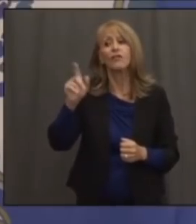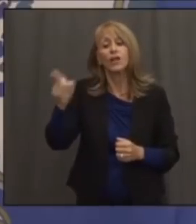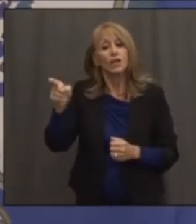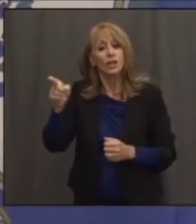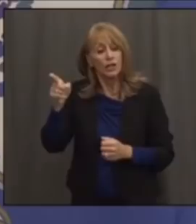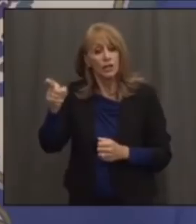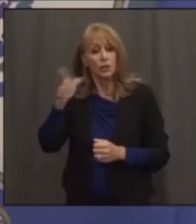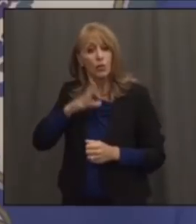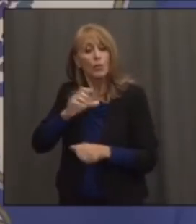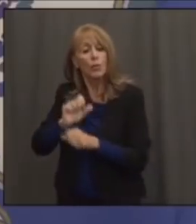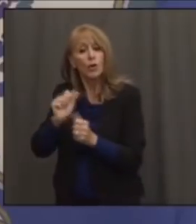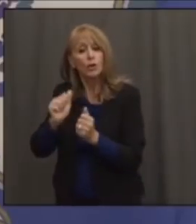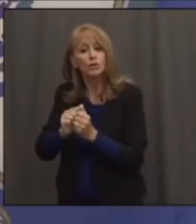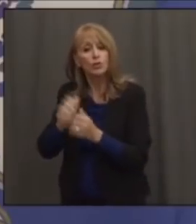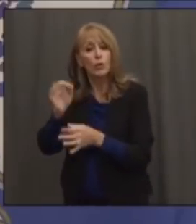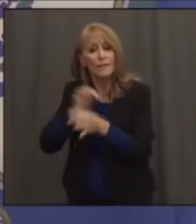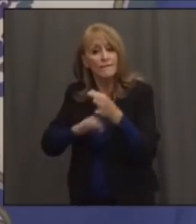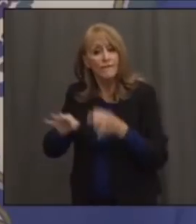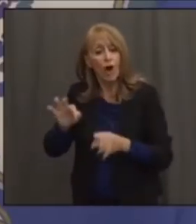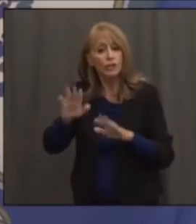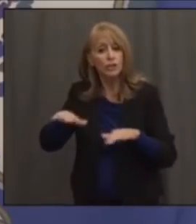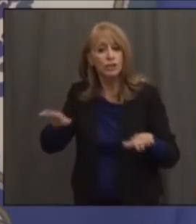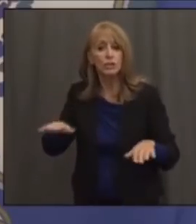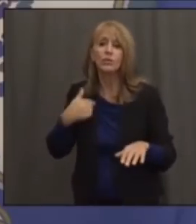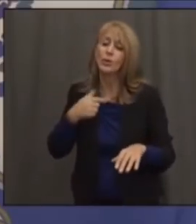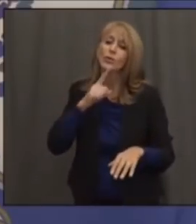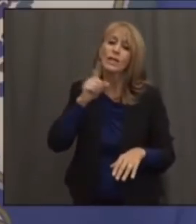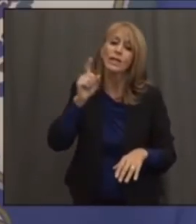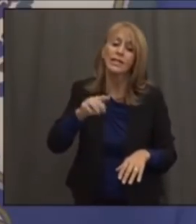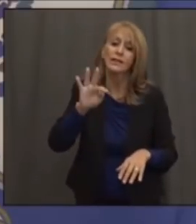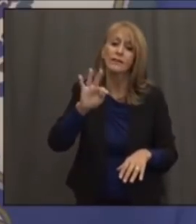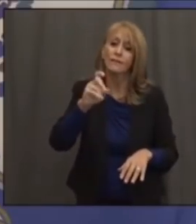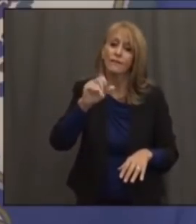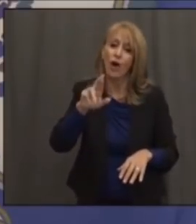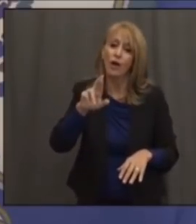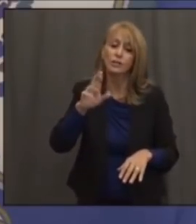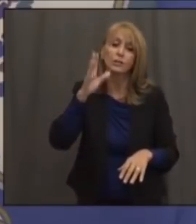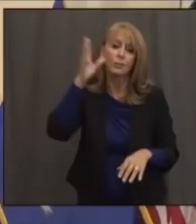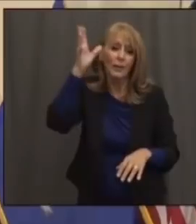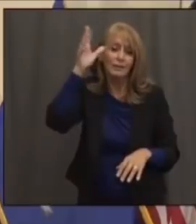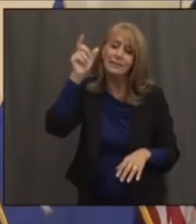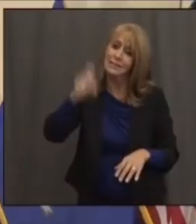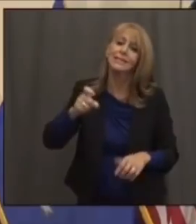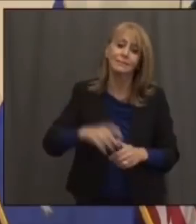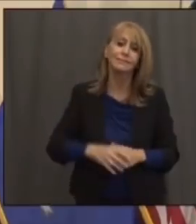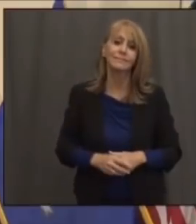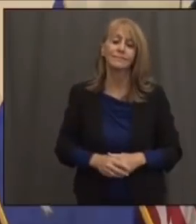foster kids and foster parents. We need foster parents. All right, thanks, Governor.